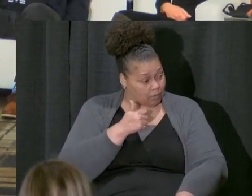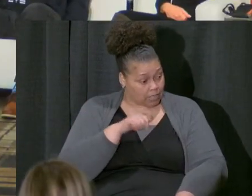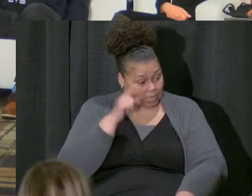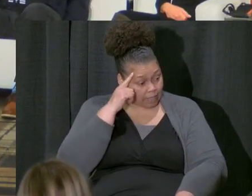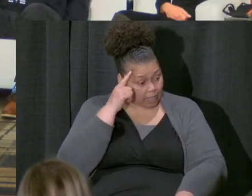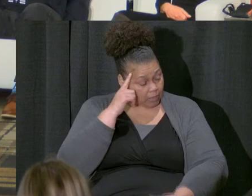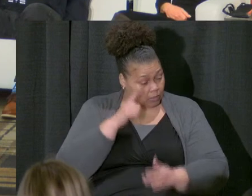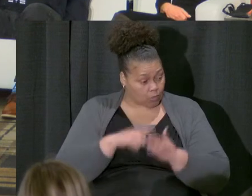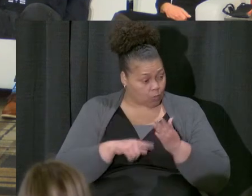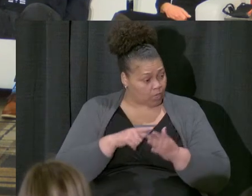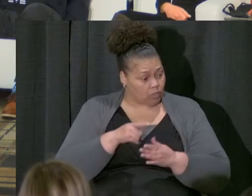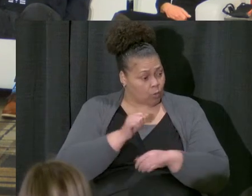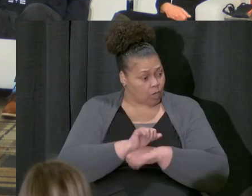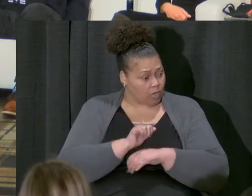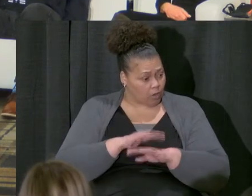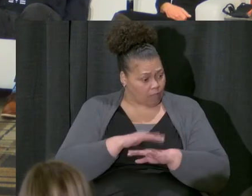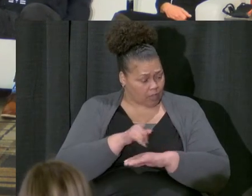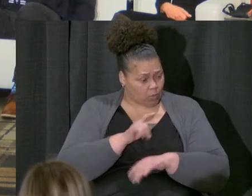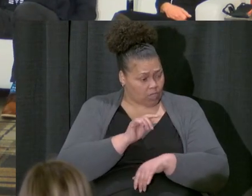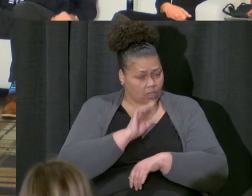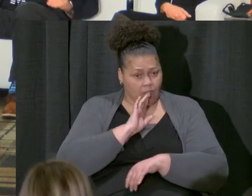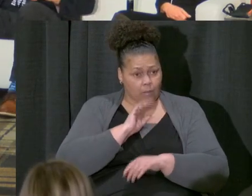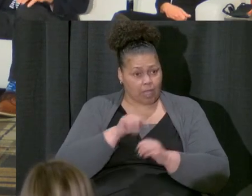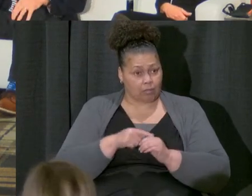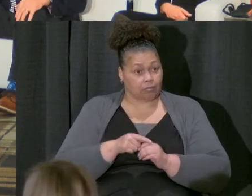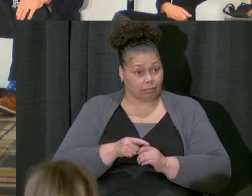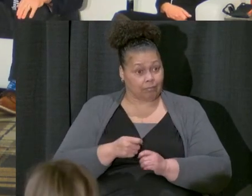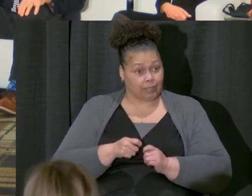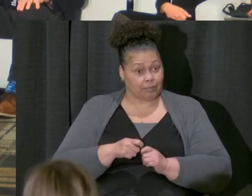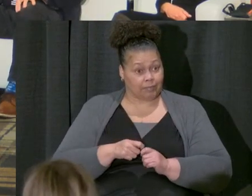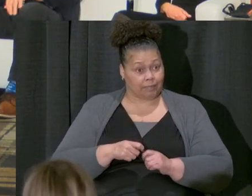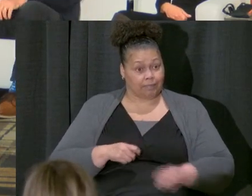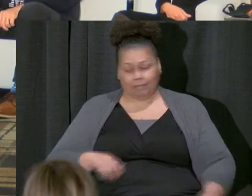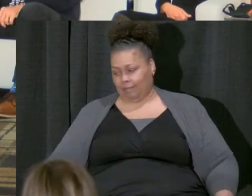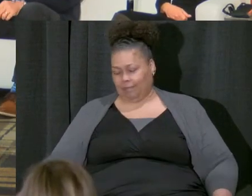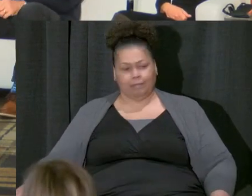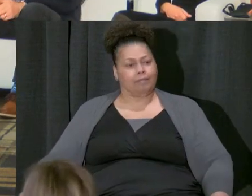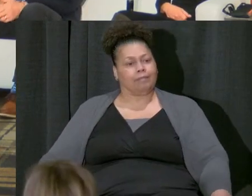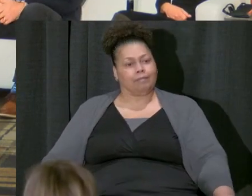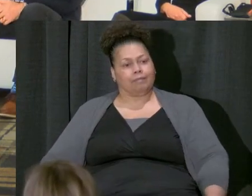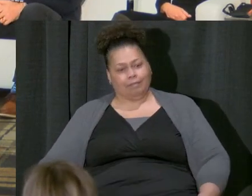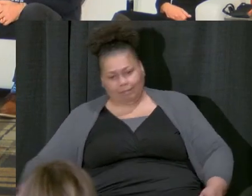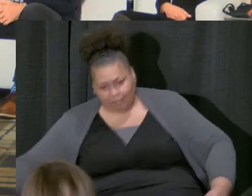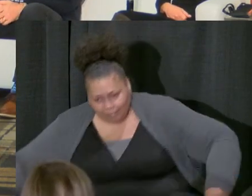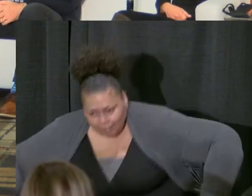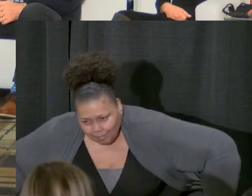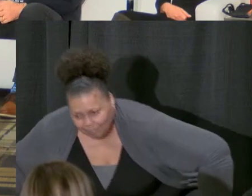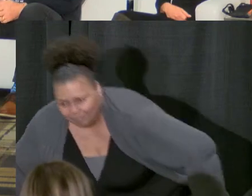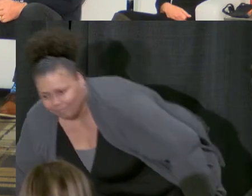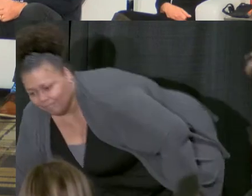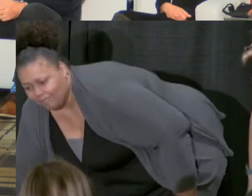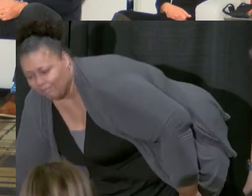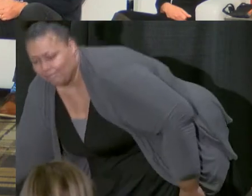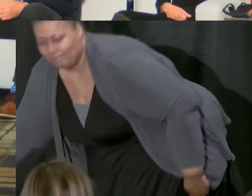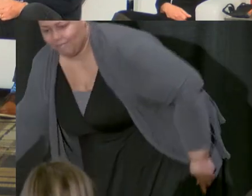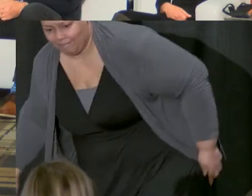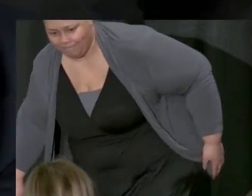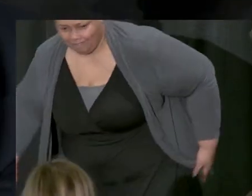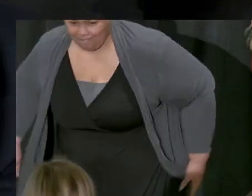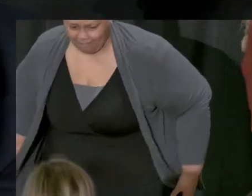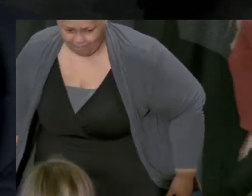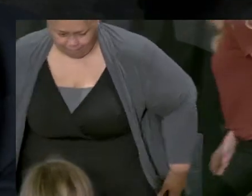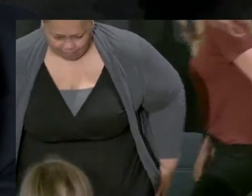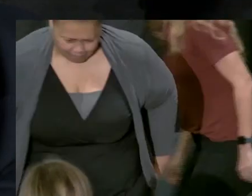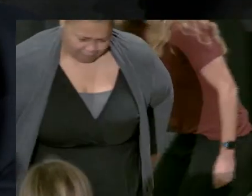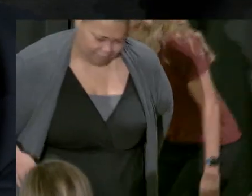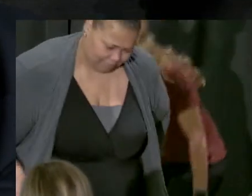working on that you can talk about? Sure, there's lots of things. So I got to, I said, mention, use the suitcase.